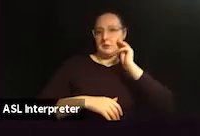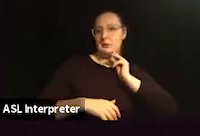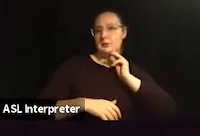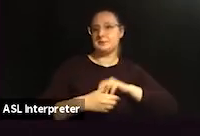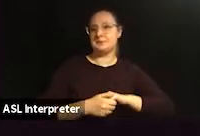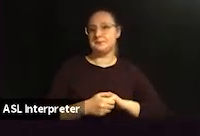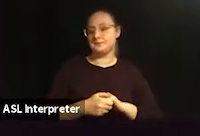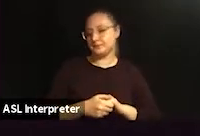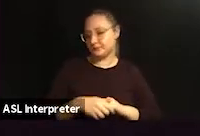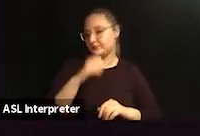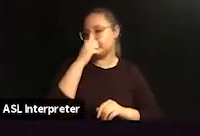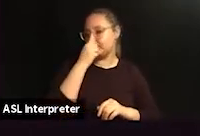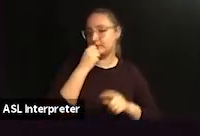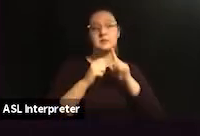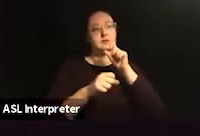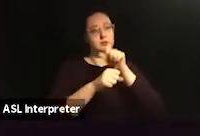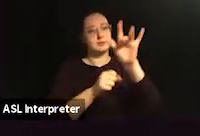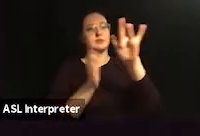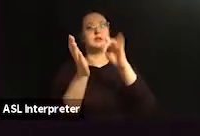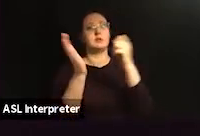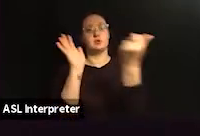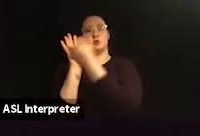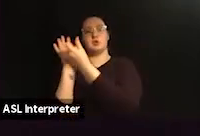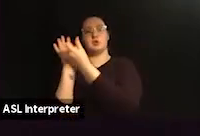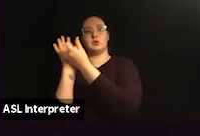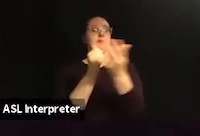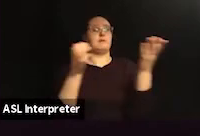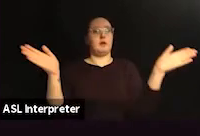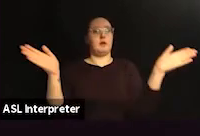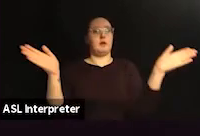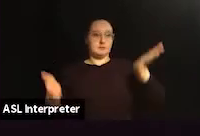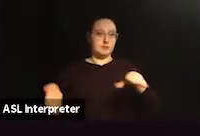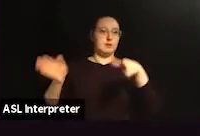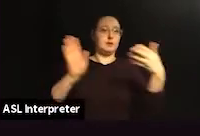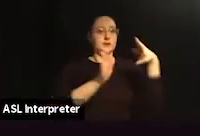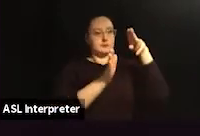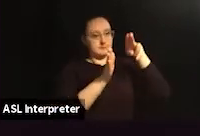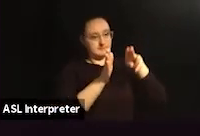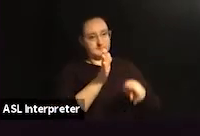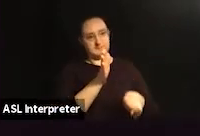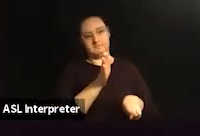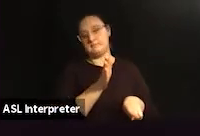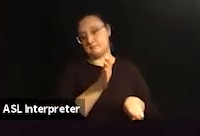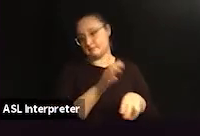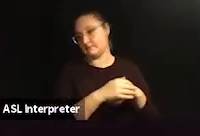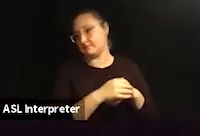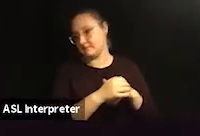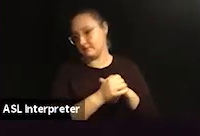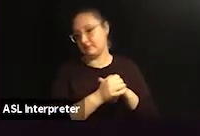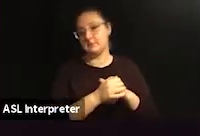crucified, died, and was buried. He descended to the dead. On the third day he rose